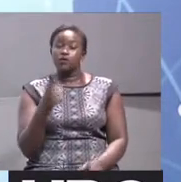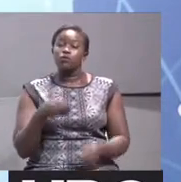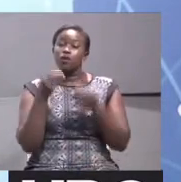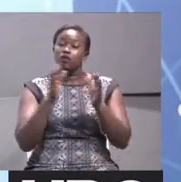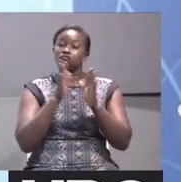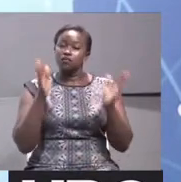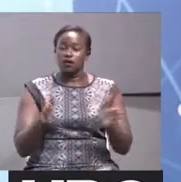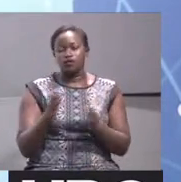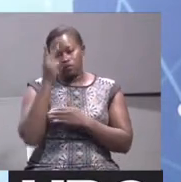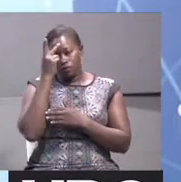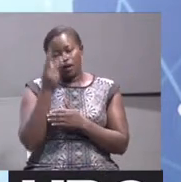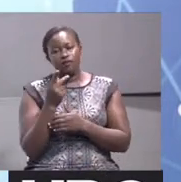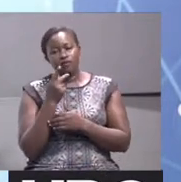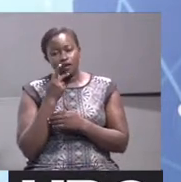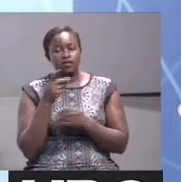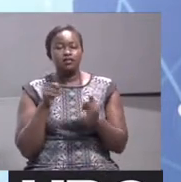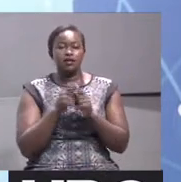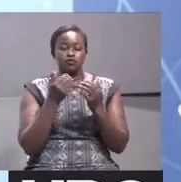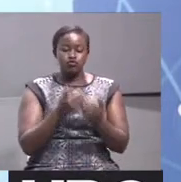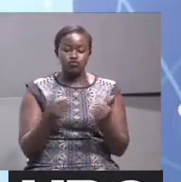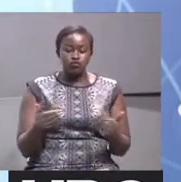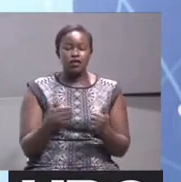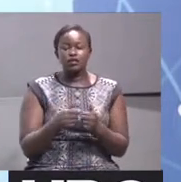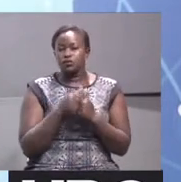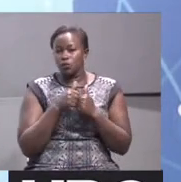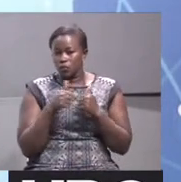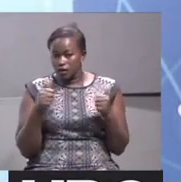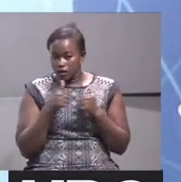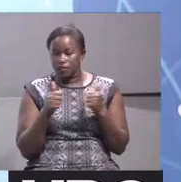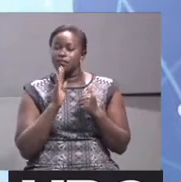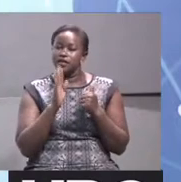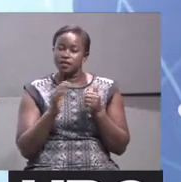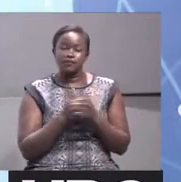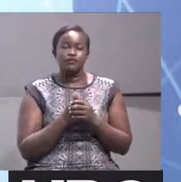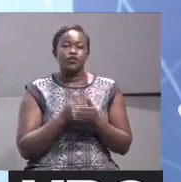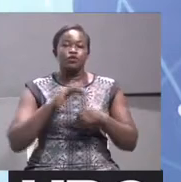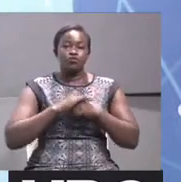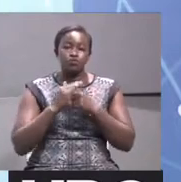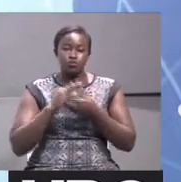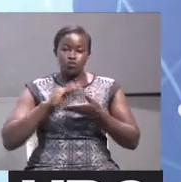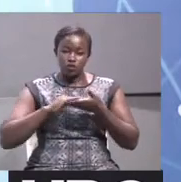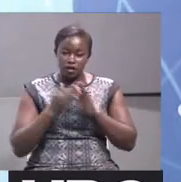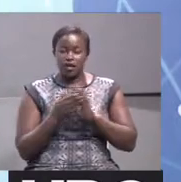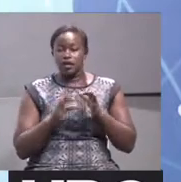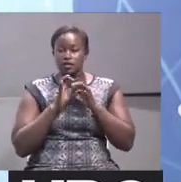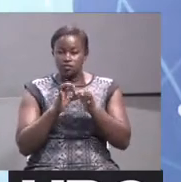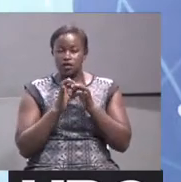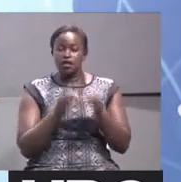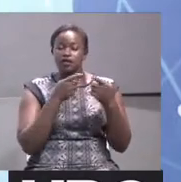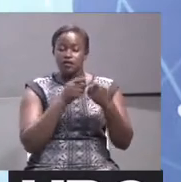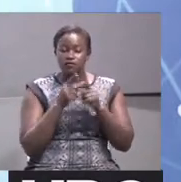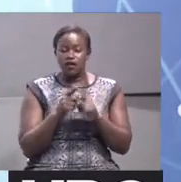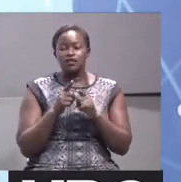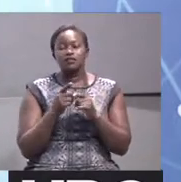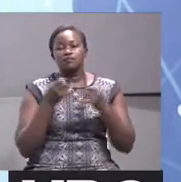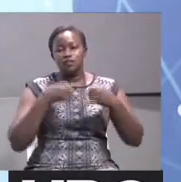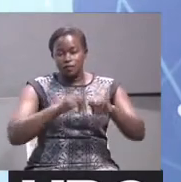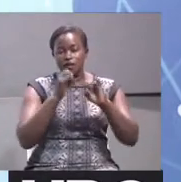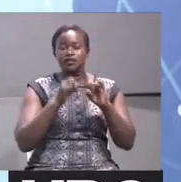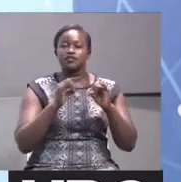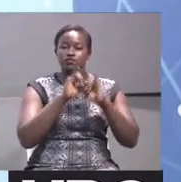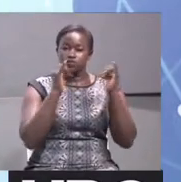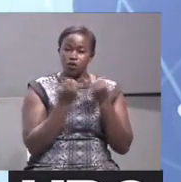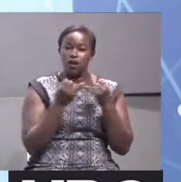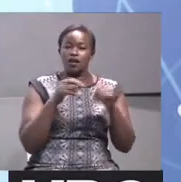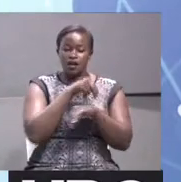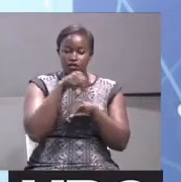for parenting and children well-being stakeholders to create synergies between different implementation institutions at the national and